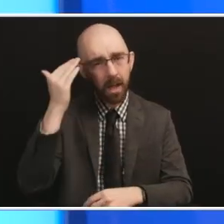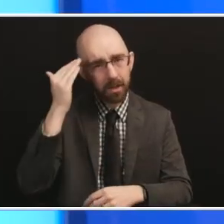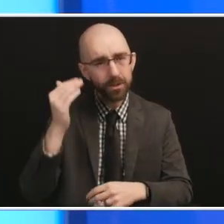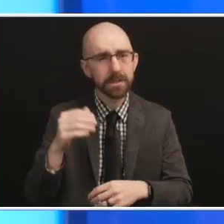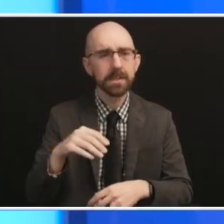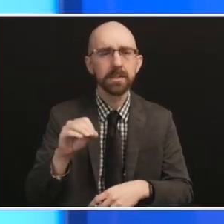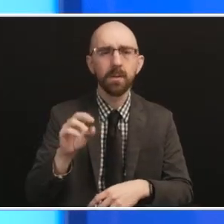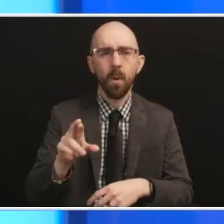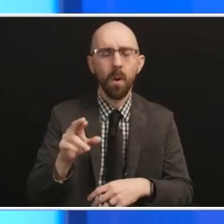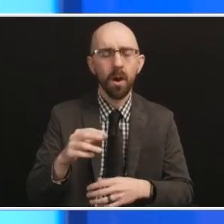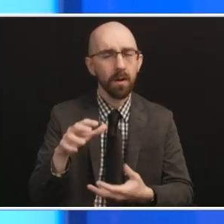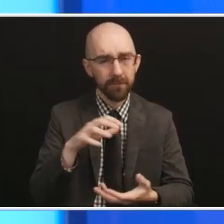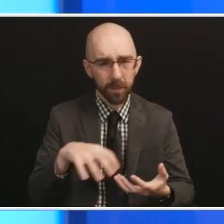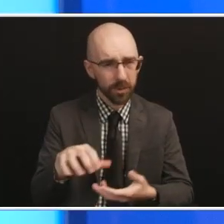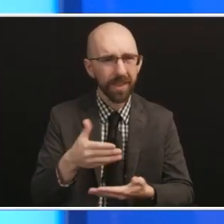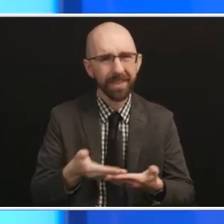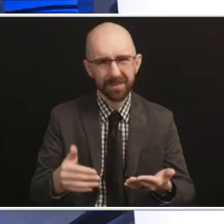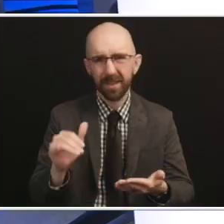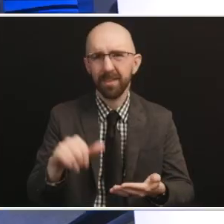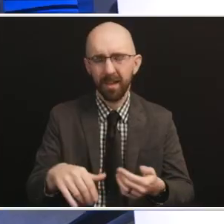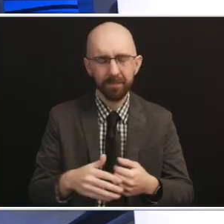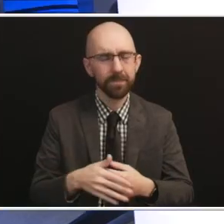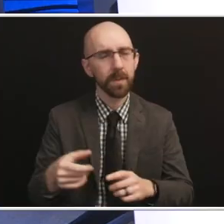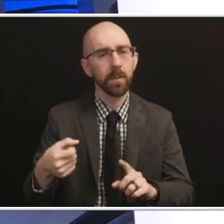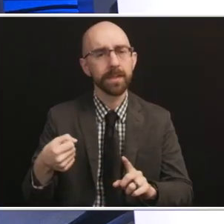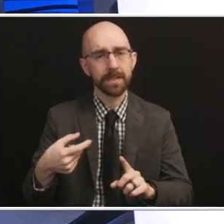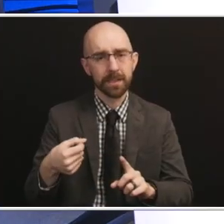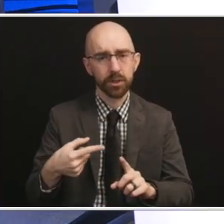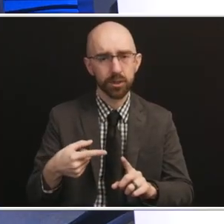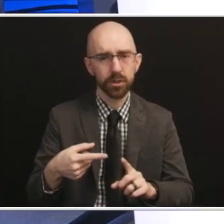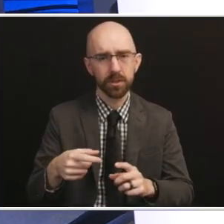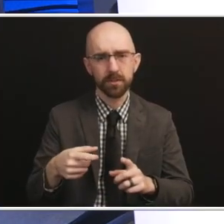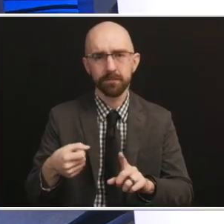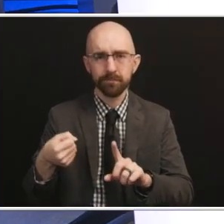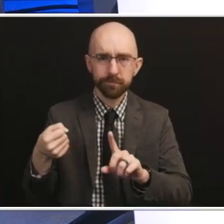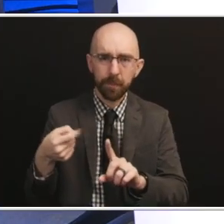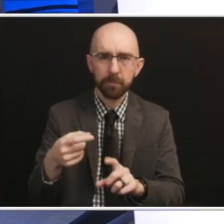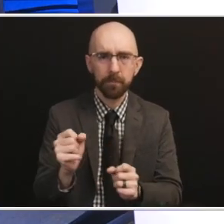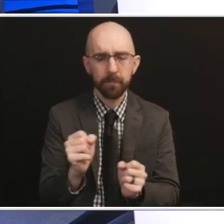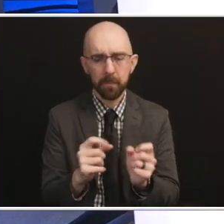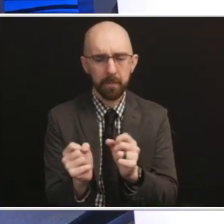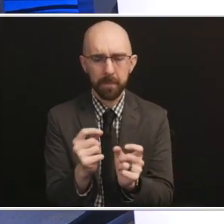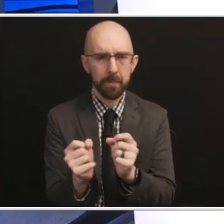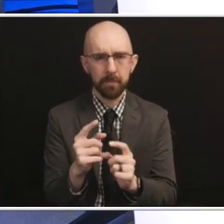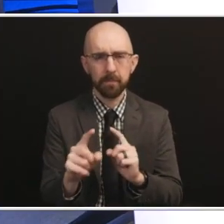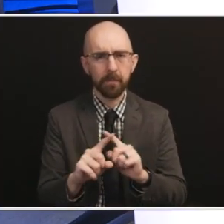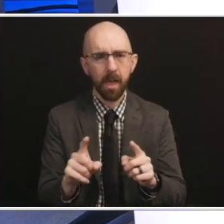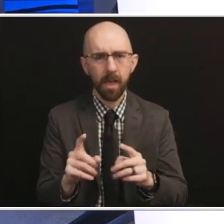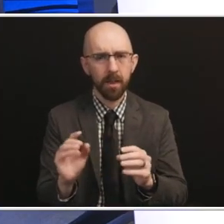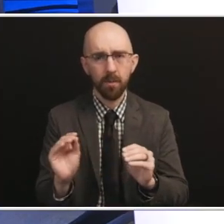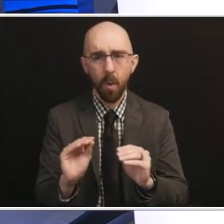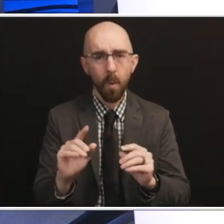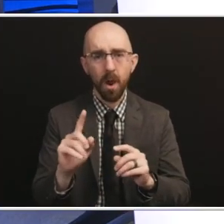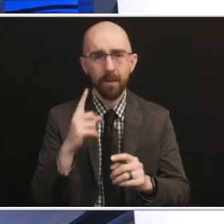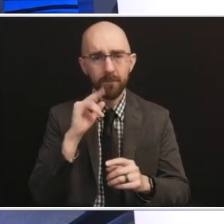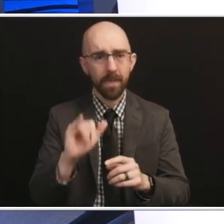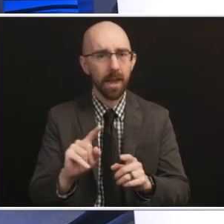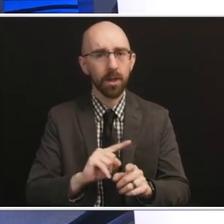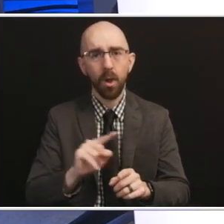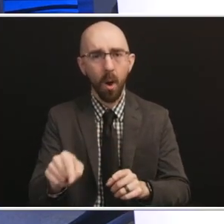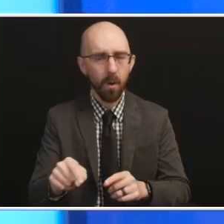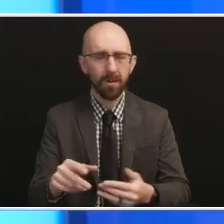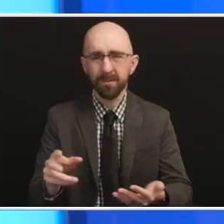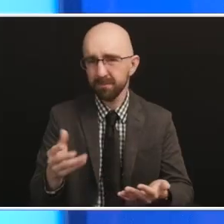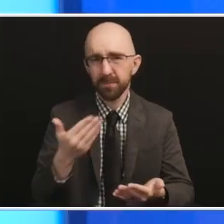things like that. So the seizure sparks are starting to fly, but there's nowhere for them to go. Yeah, I think that's a good